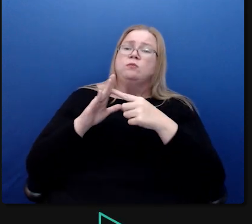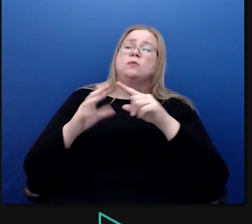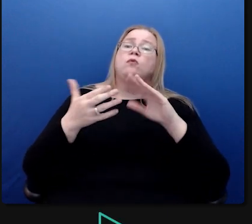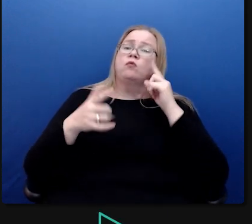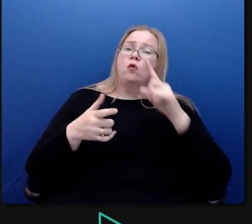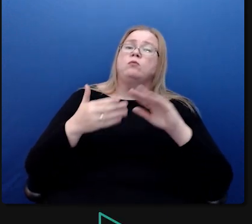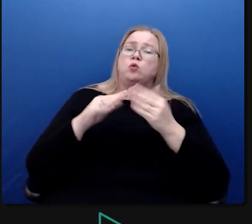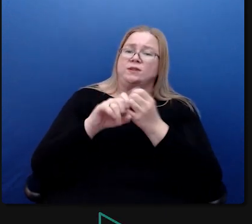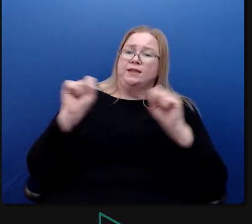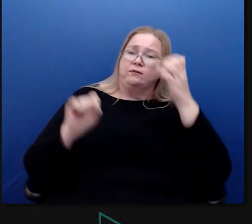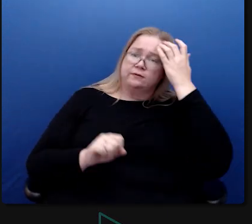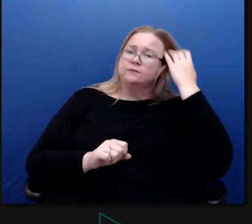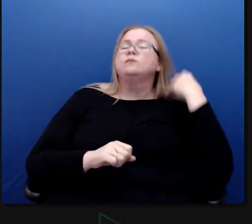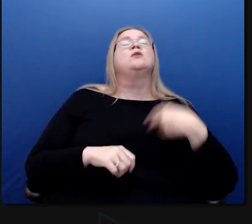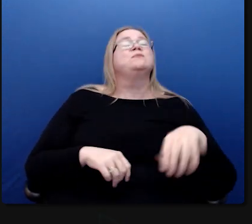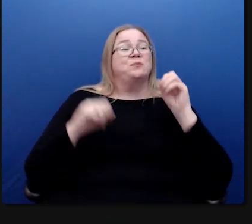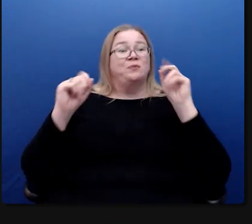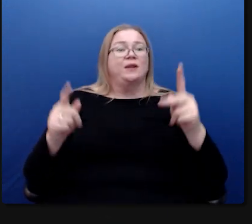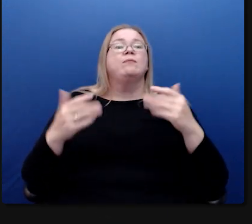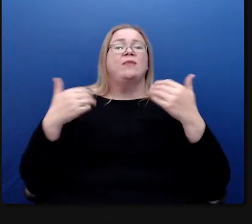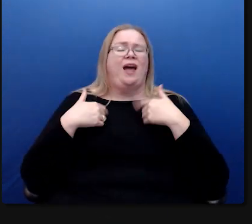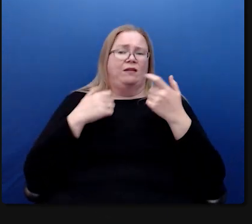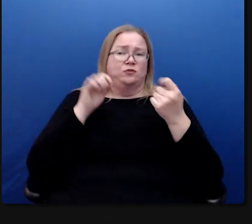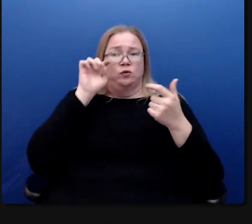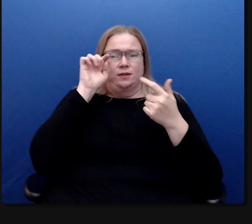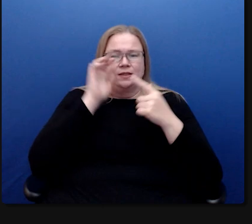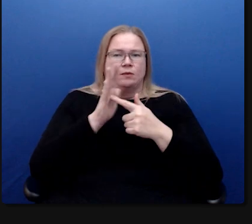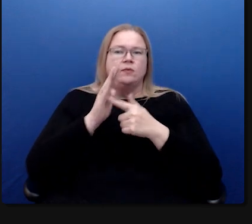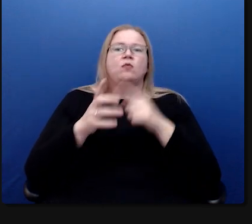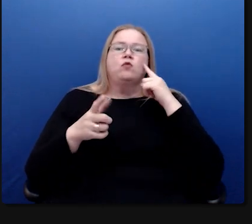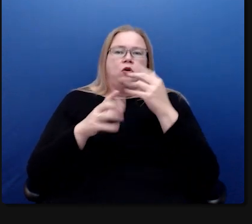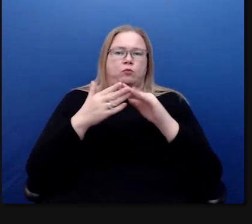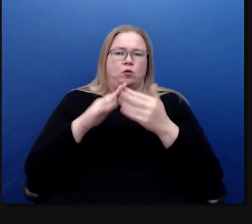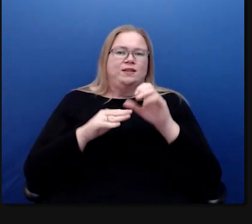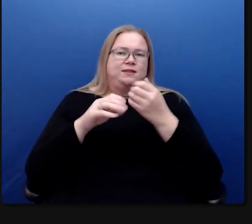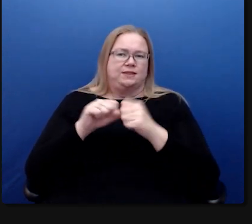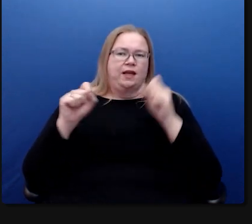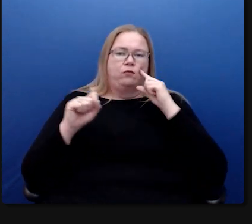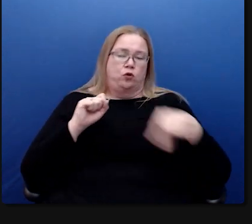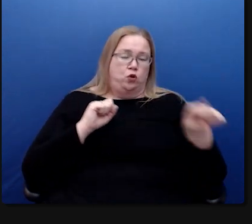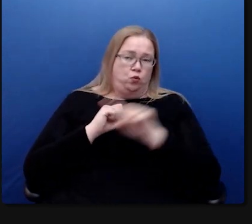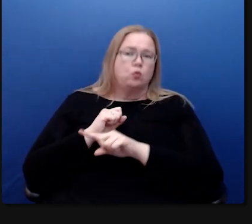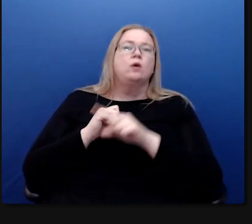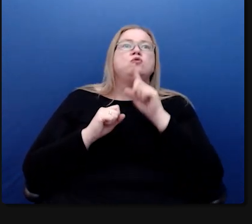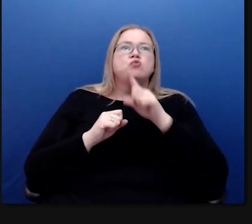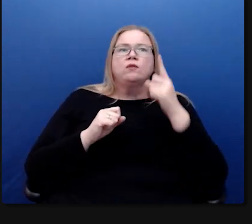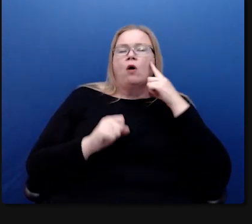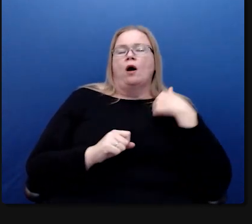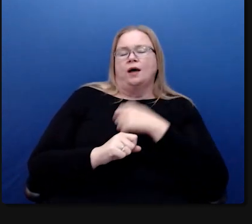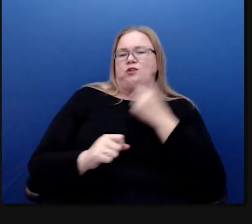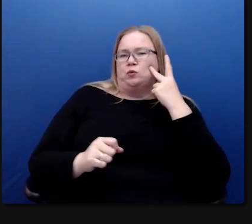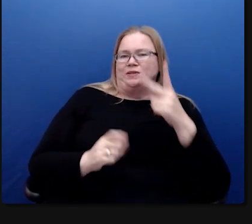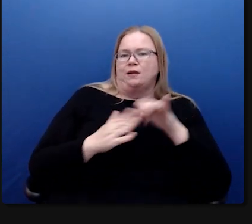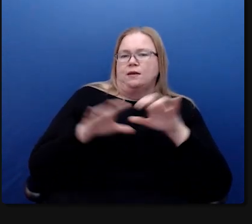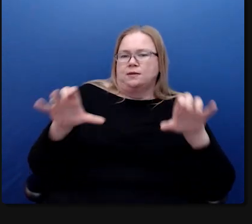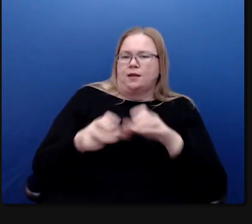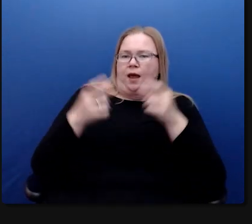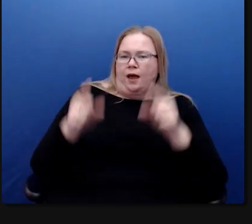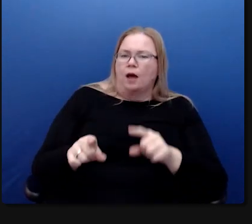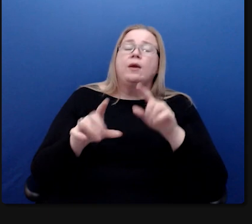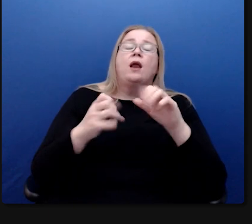the meaning of language. That's why at Two Hat we treat this as an essential part of language development. Our team of language specialists who are native speakers work